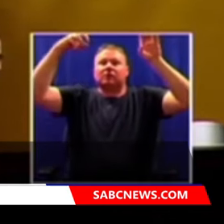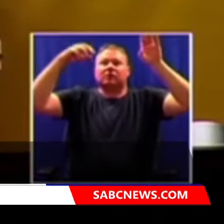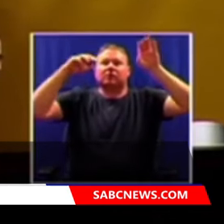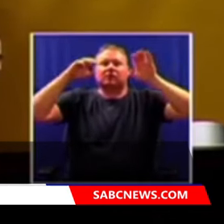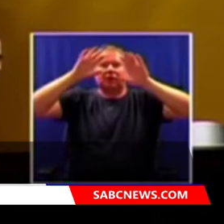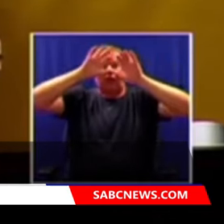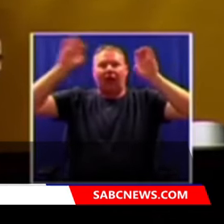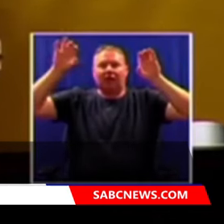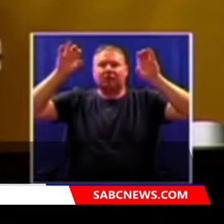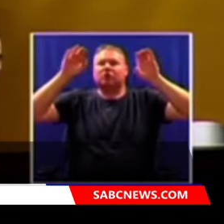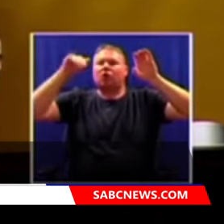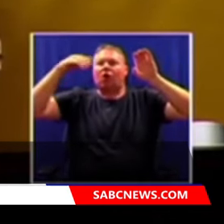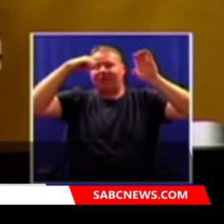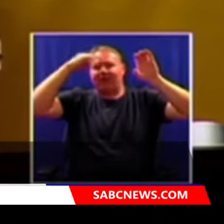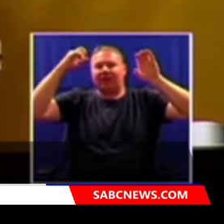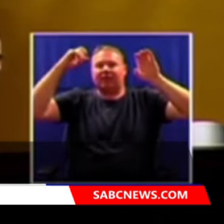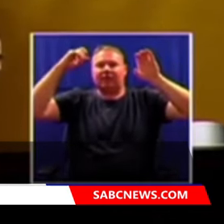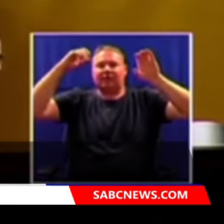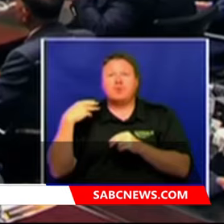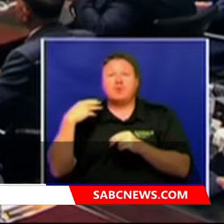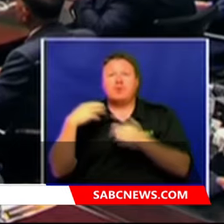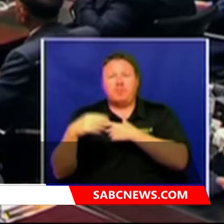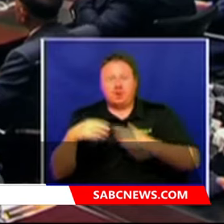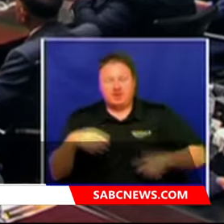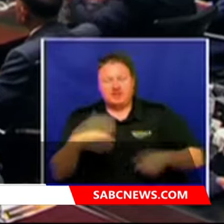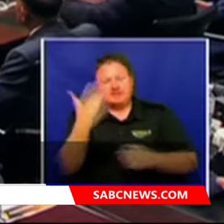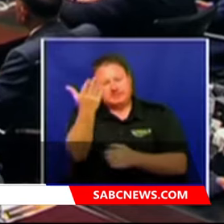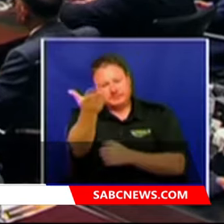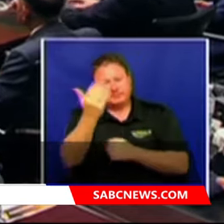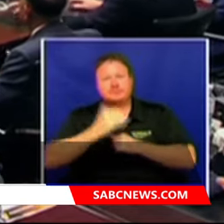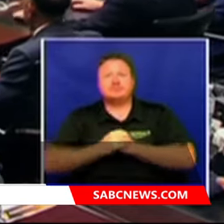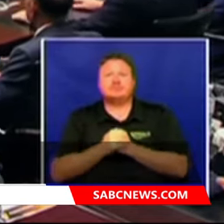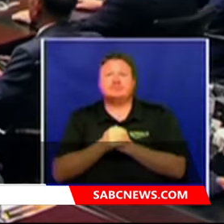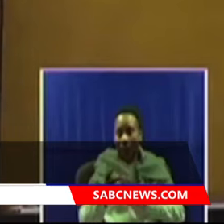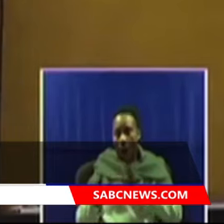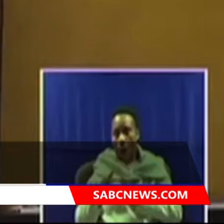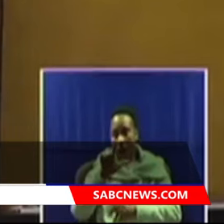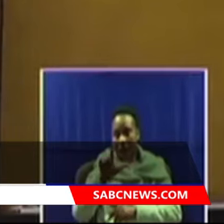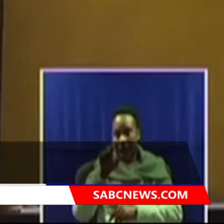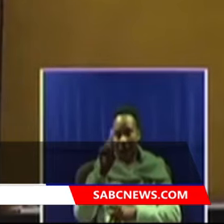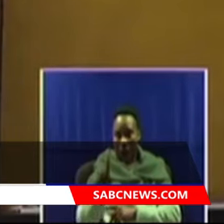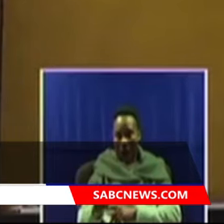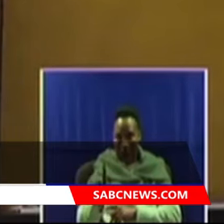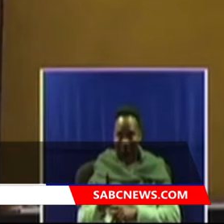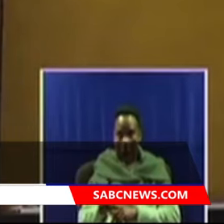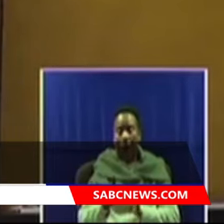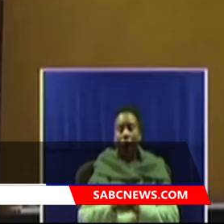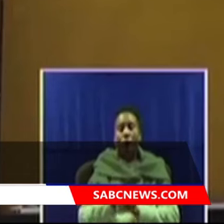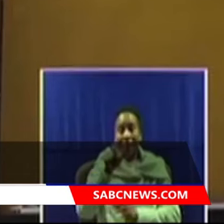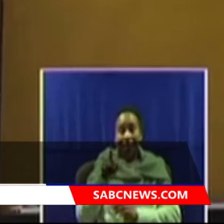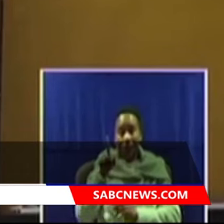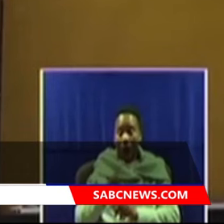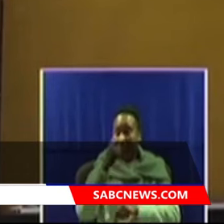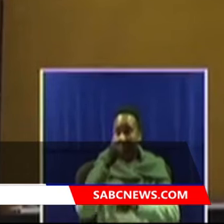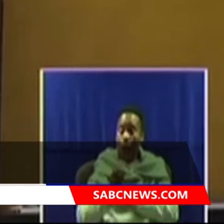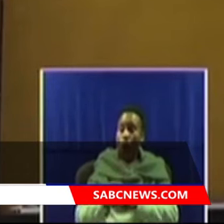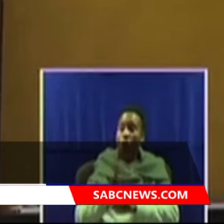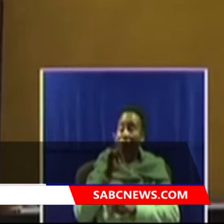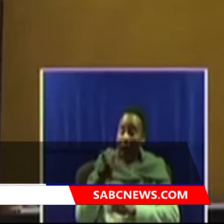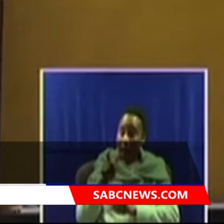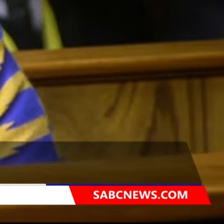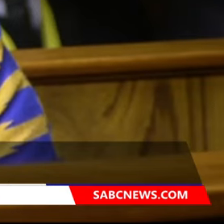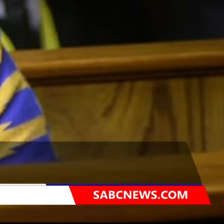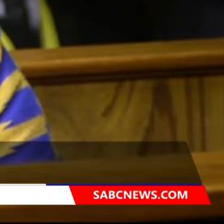the curtain closed on her illustrious career. She resigned as the Speaker of the National Assembly and Member of